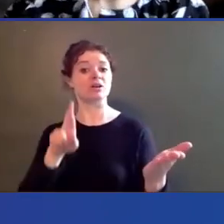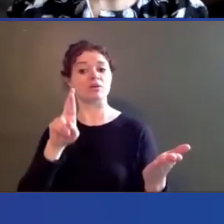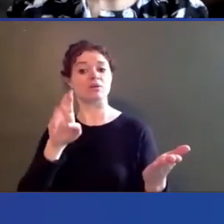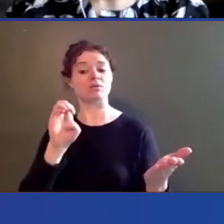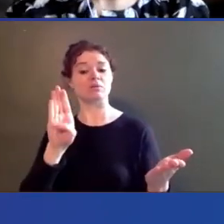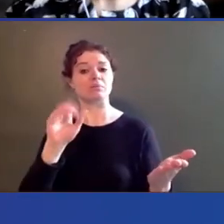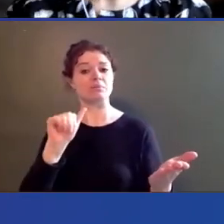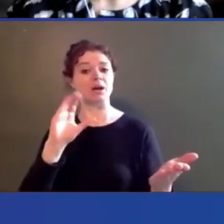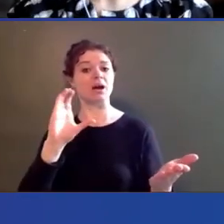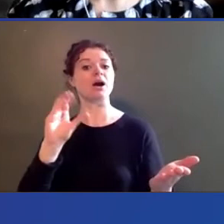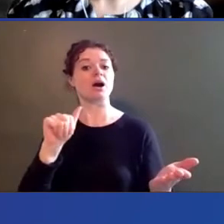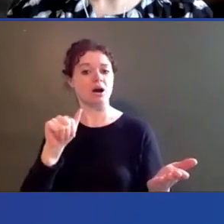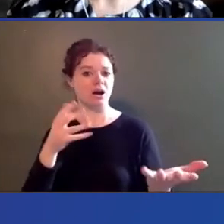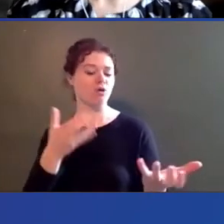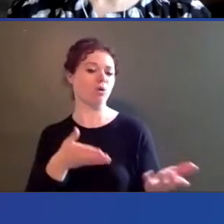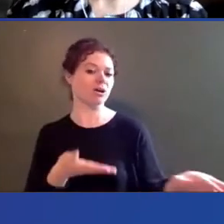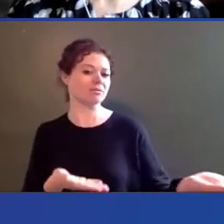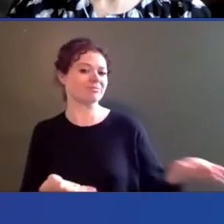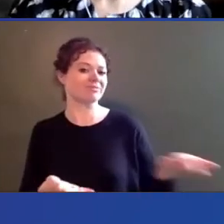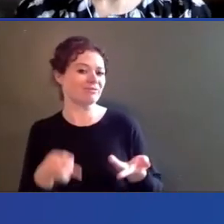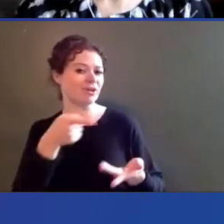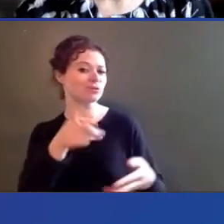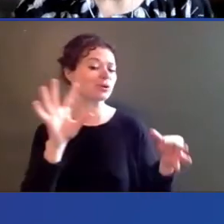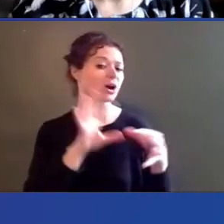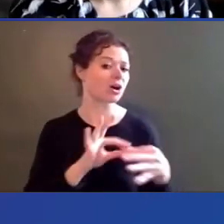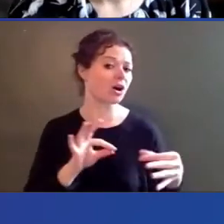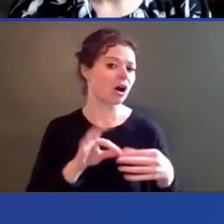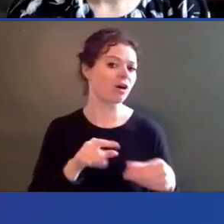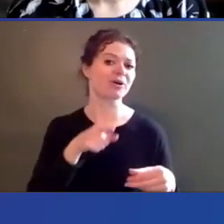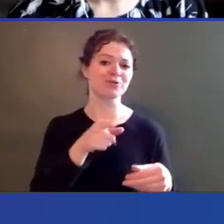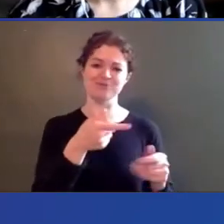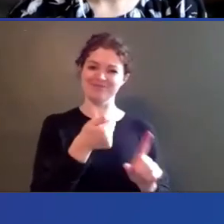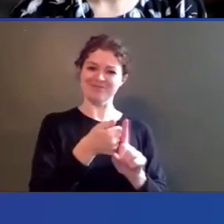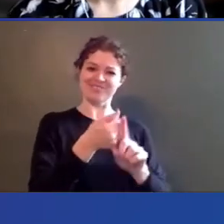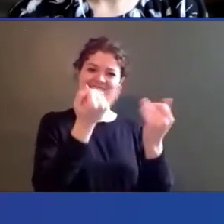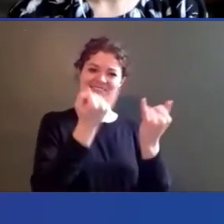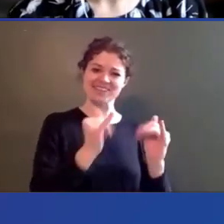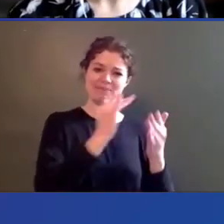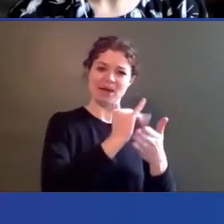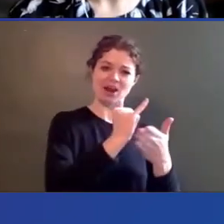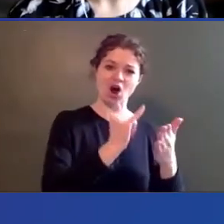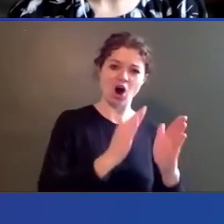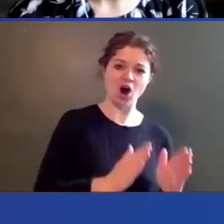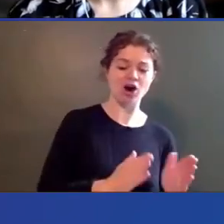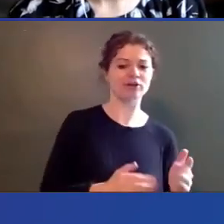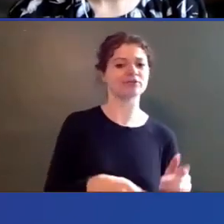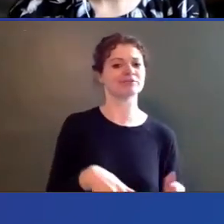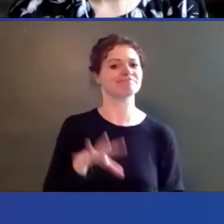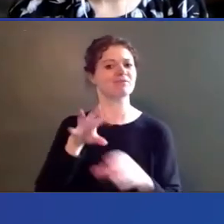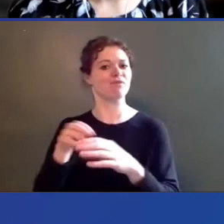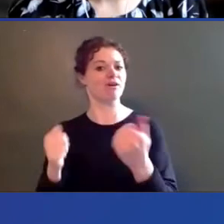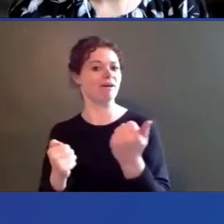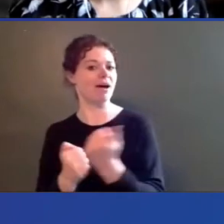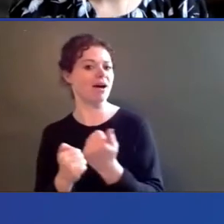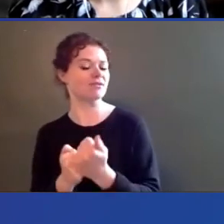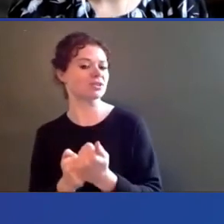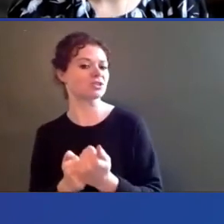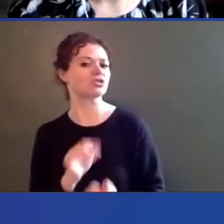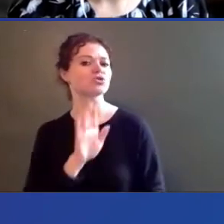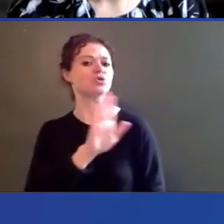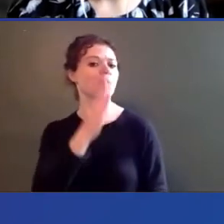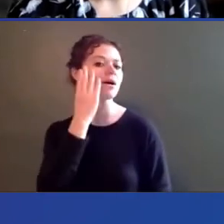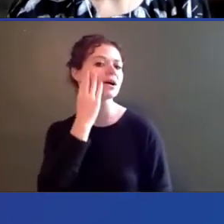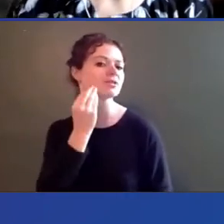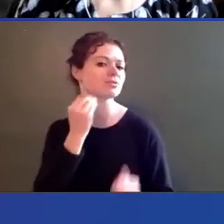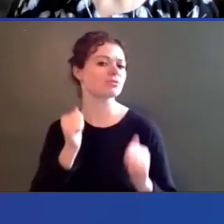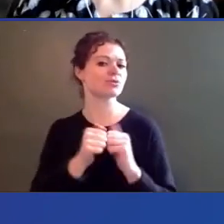a more of an independent artist and engaging with advocacy. How did you experience this? Any other reflections